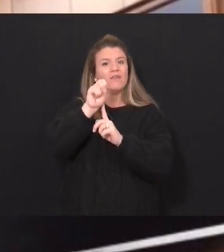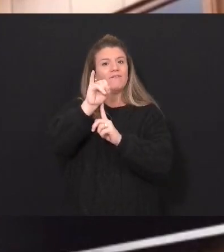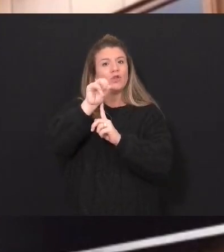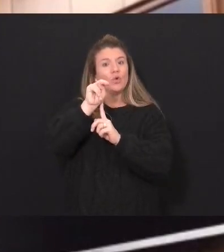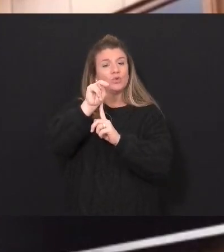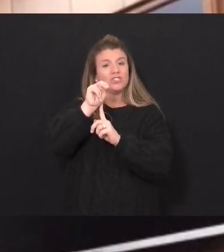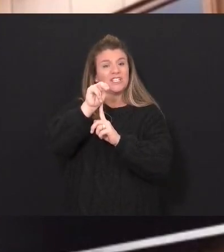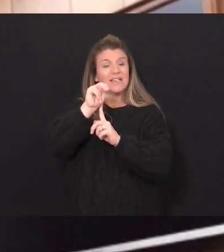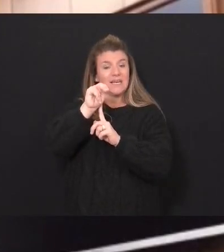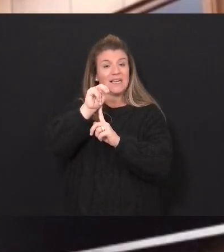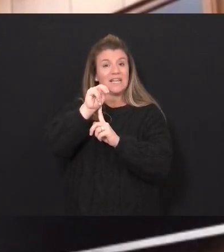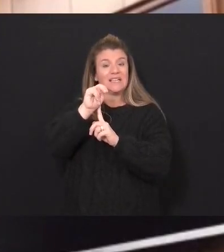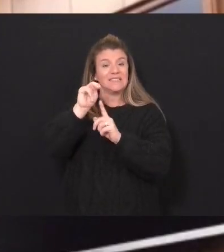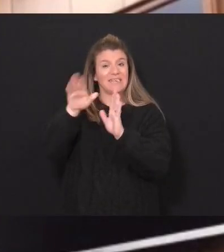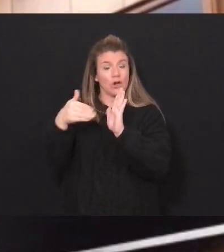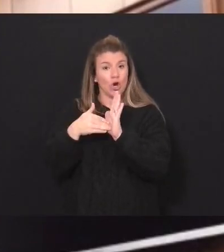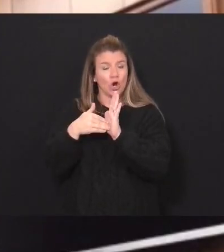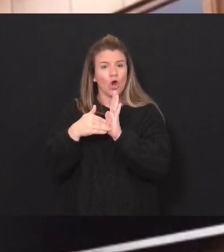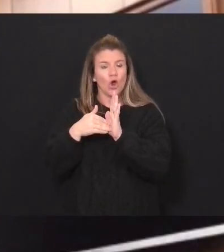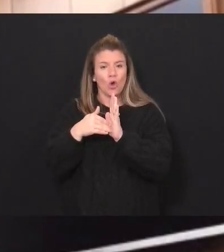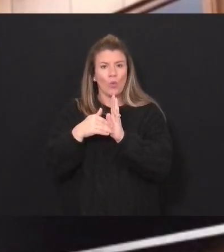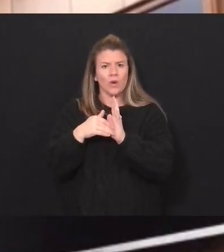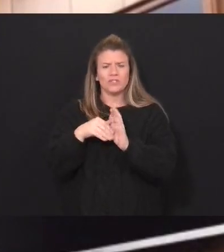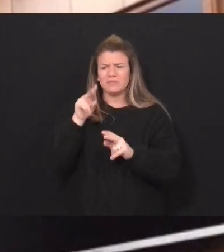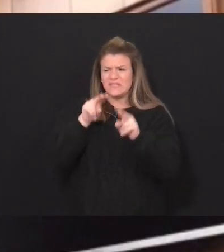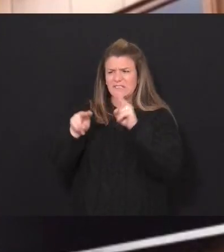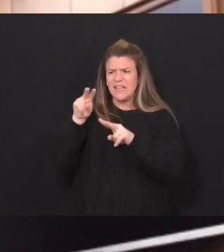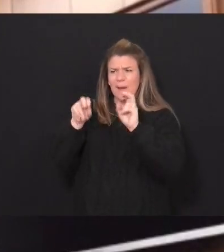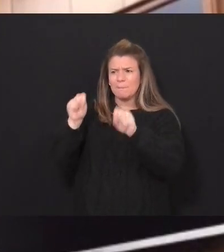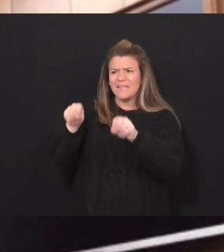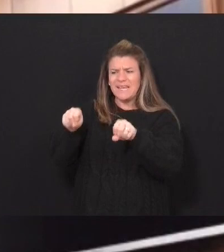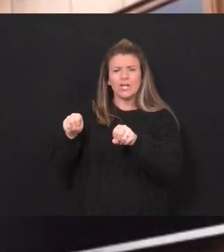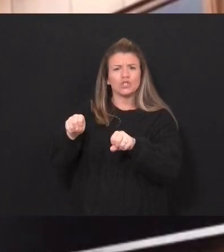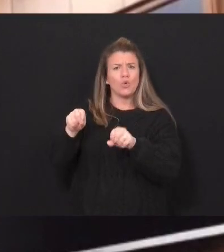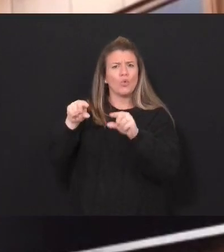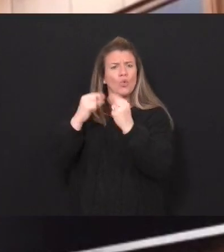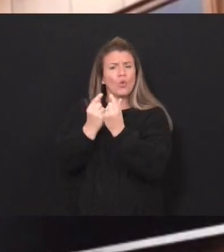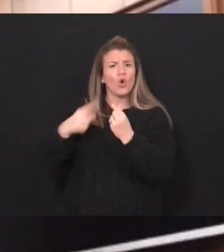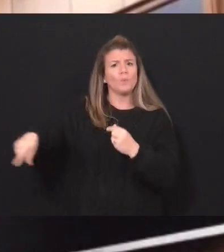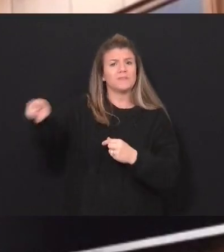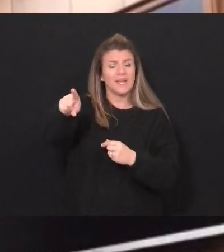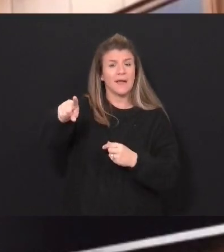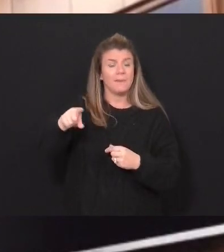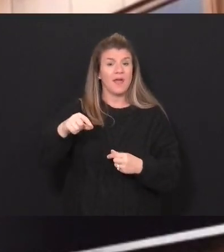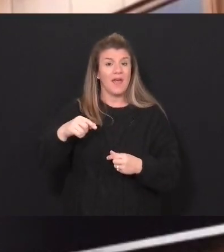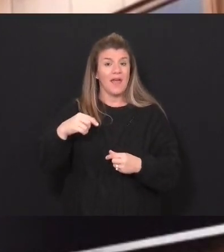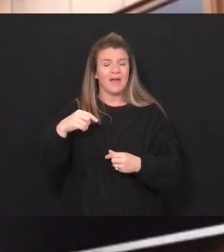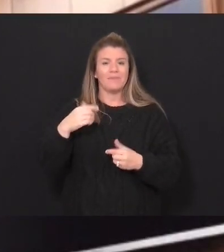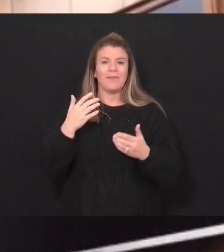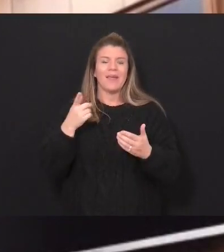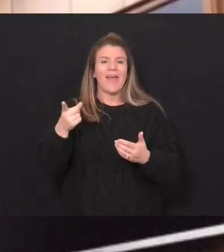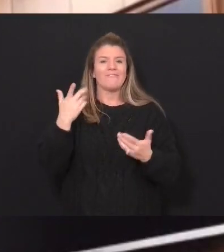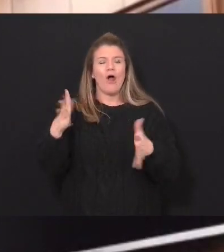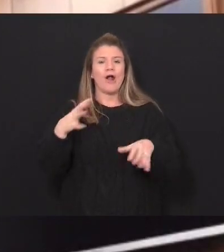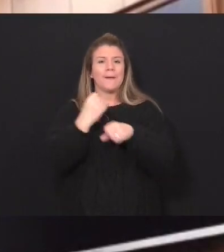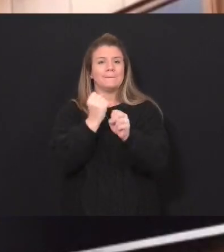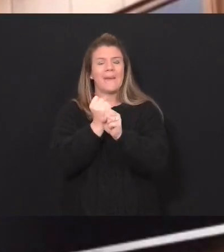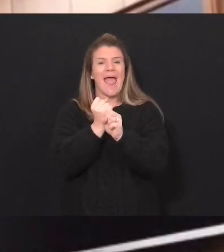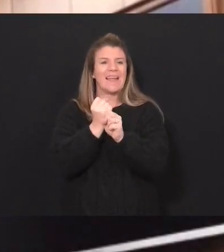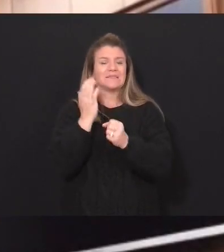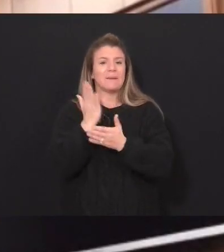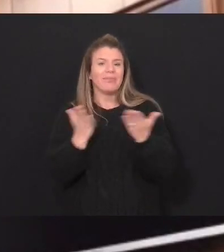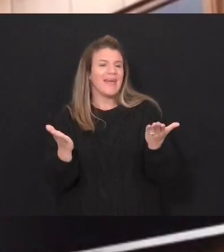vet potential vendors, because there are some cases out there already of knockoff or